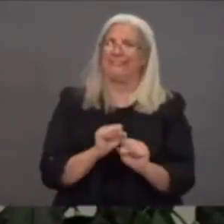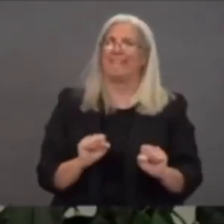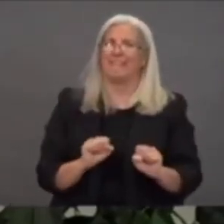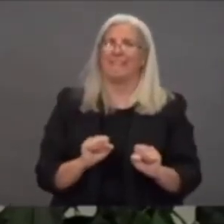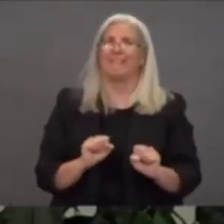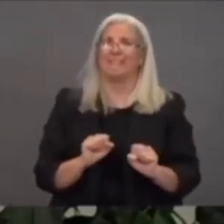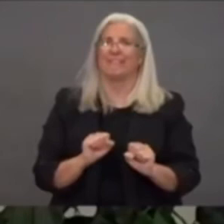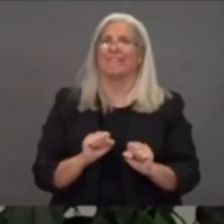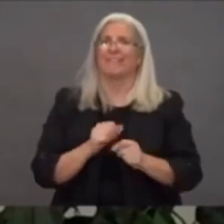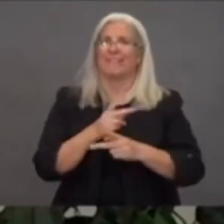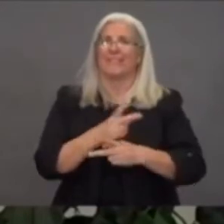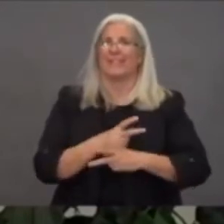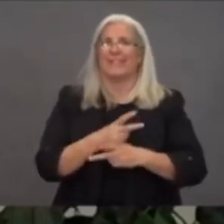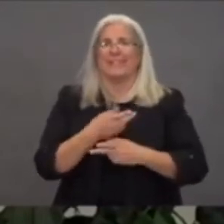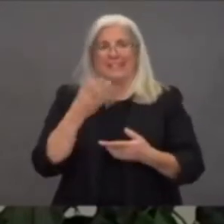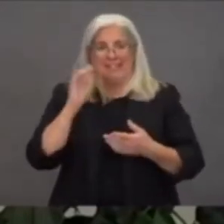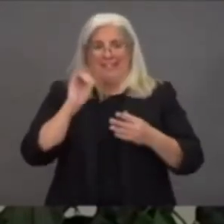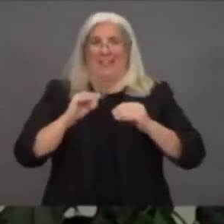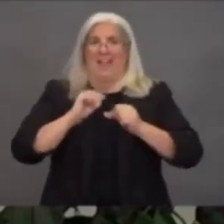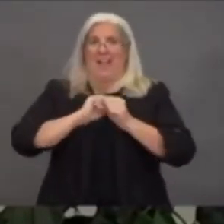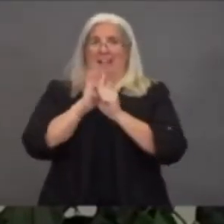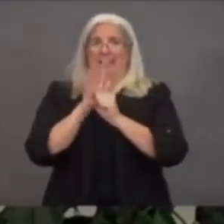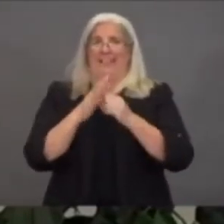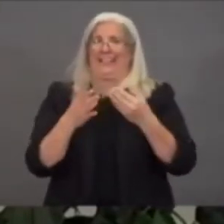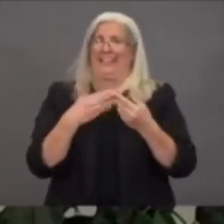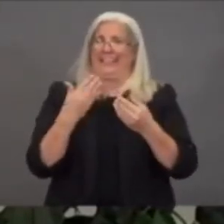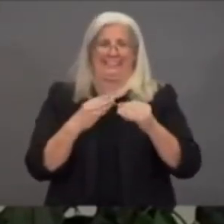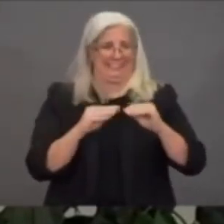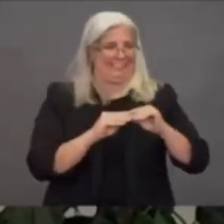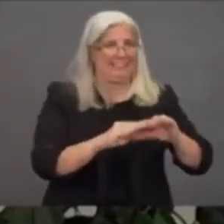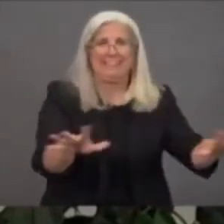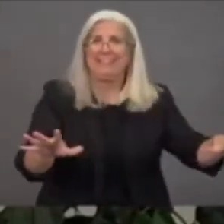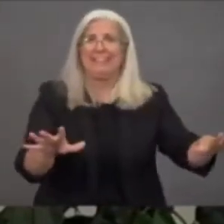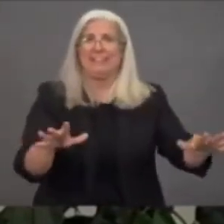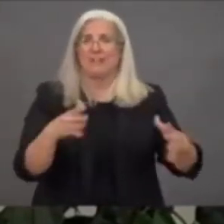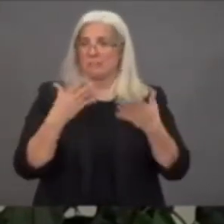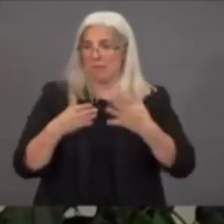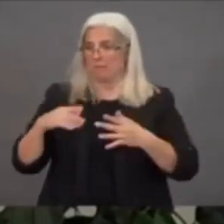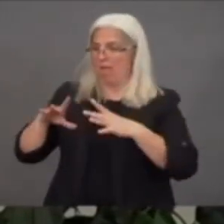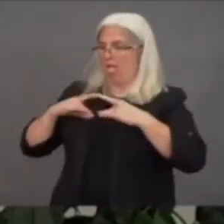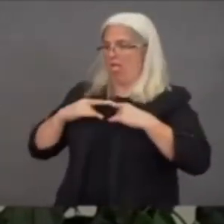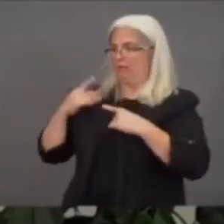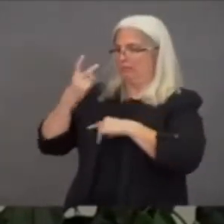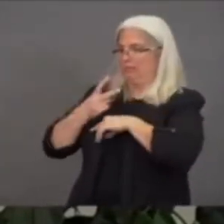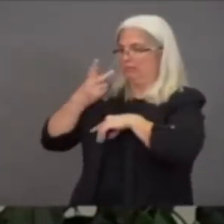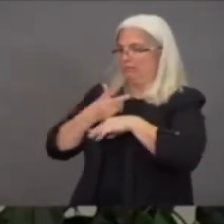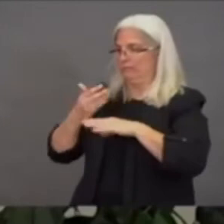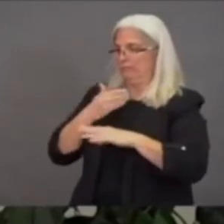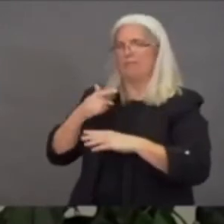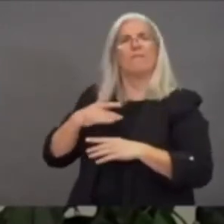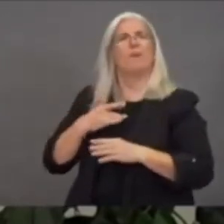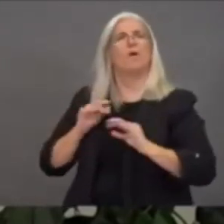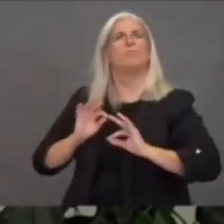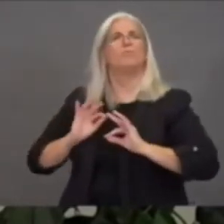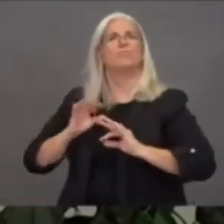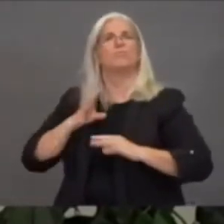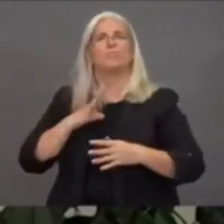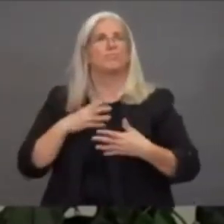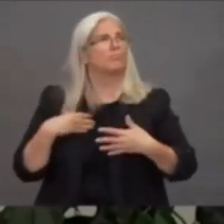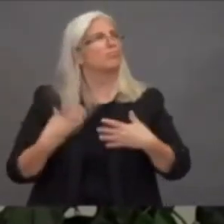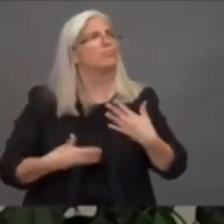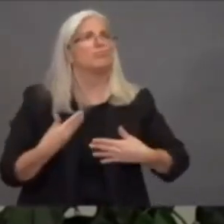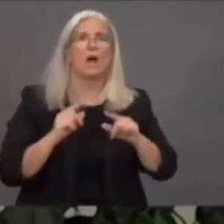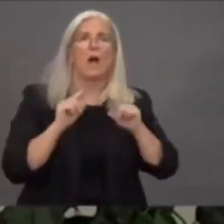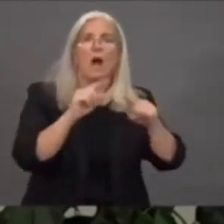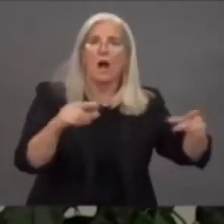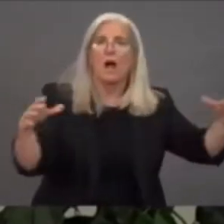symptoms started. And so, that's why it's safer, even though you might be feeling fine, but you could be carrying the virus, you don't know. And